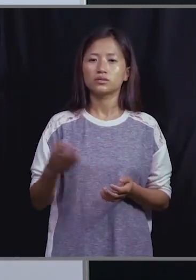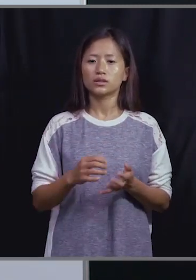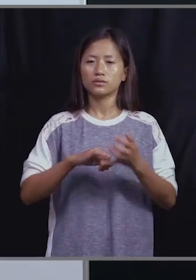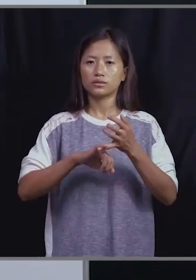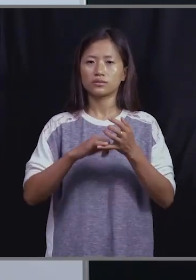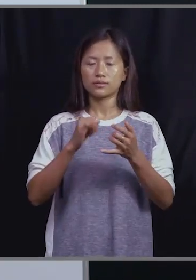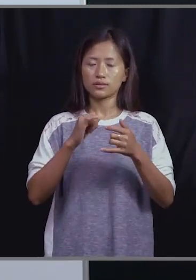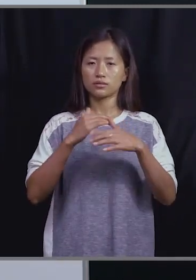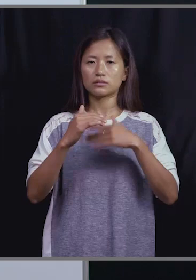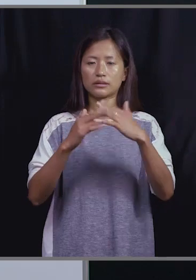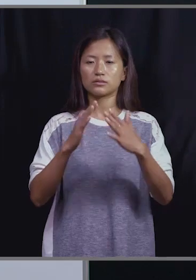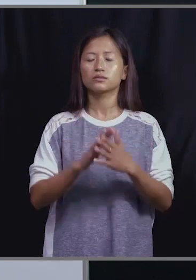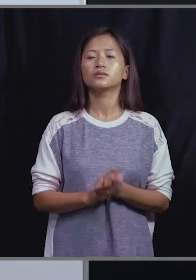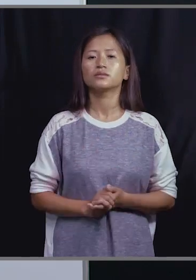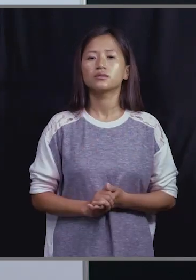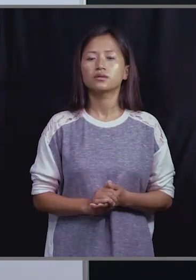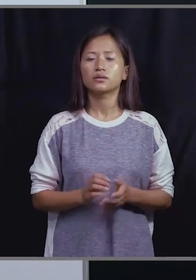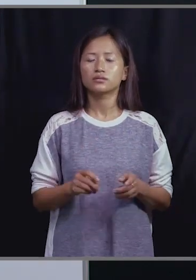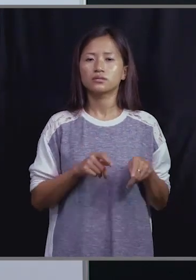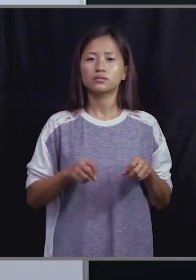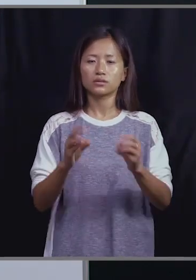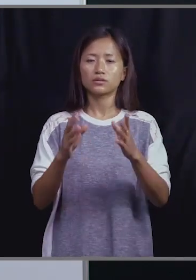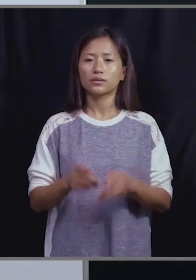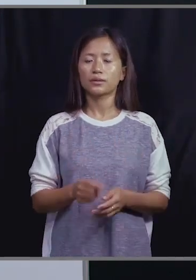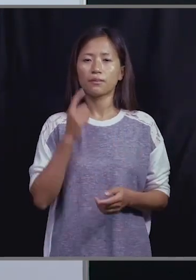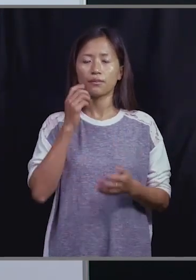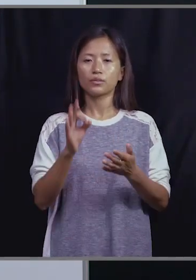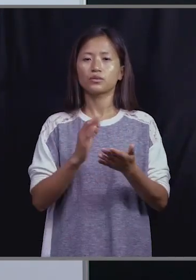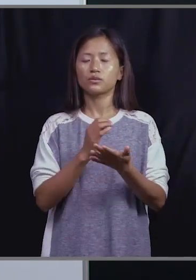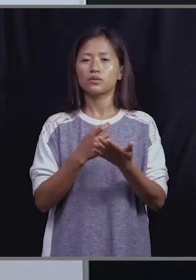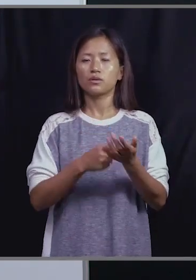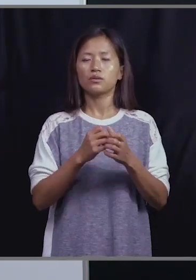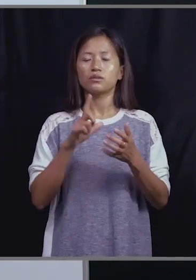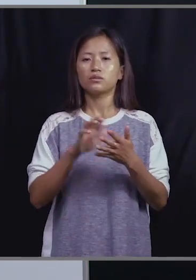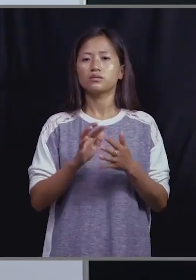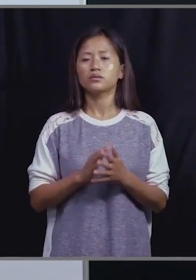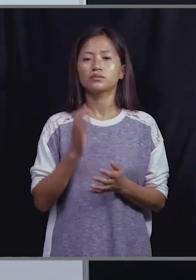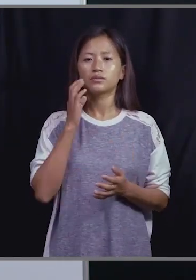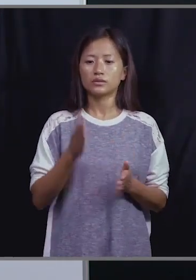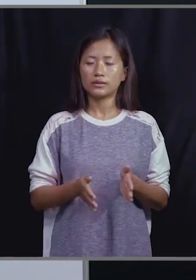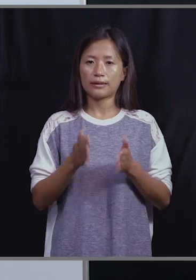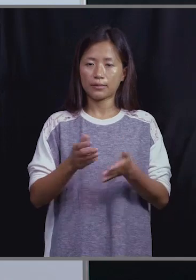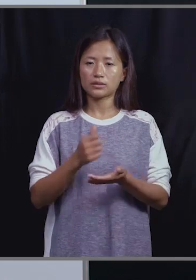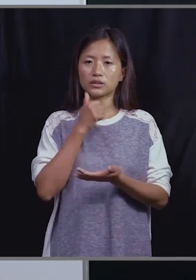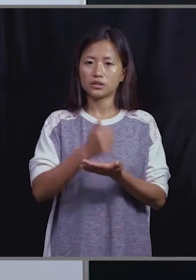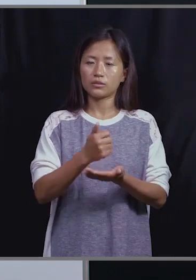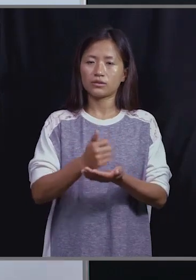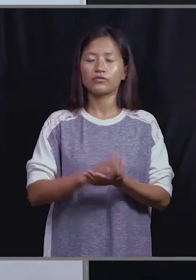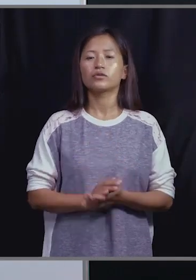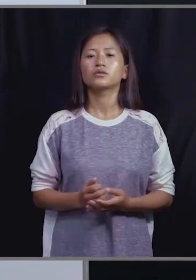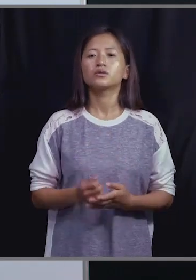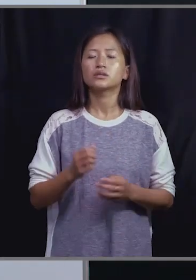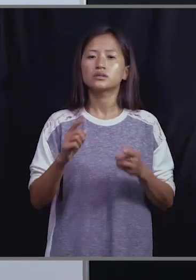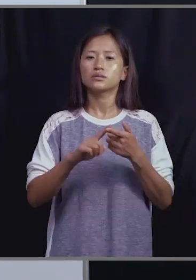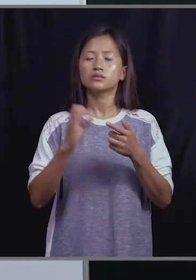states that came about and started to play an important role in international politics, demanding for their political as well as